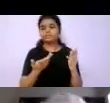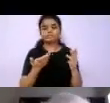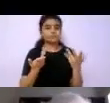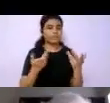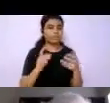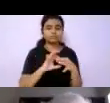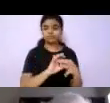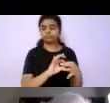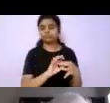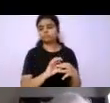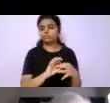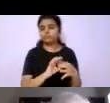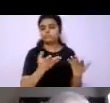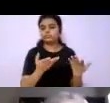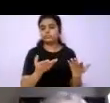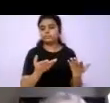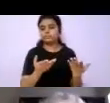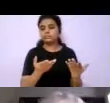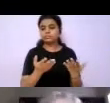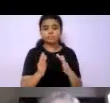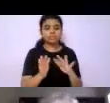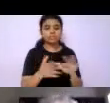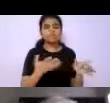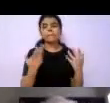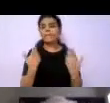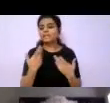connectedness. It can be a source,